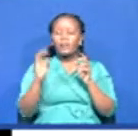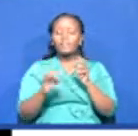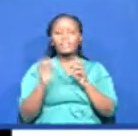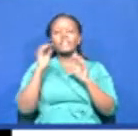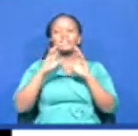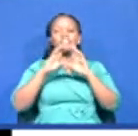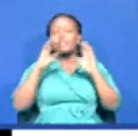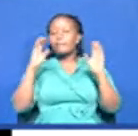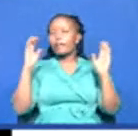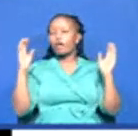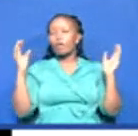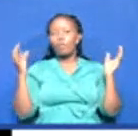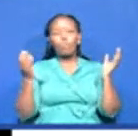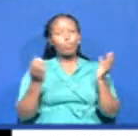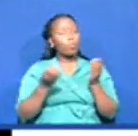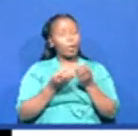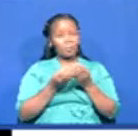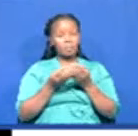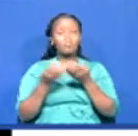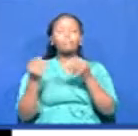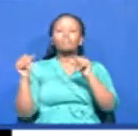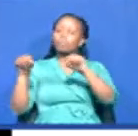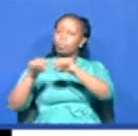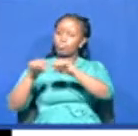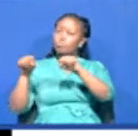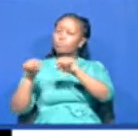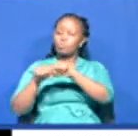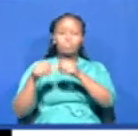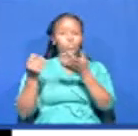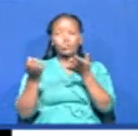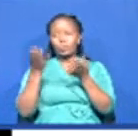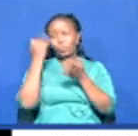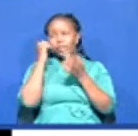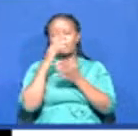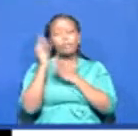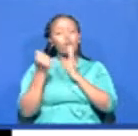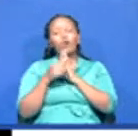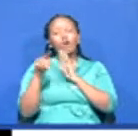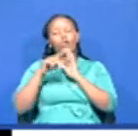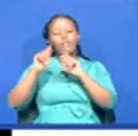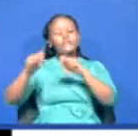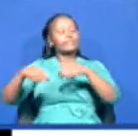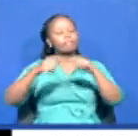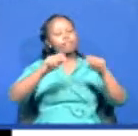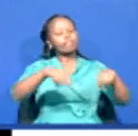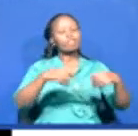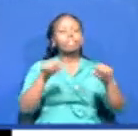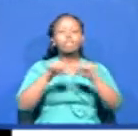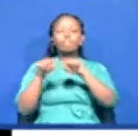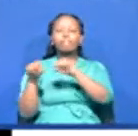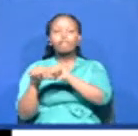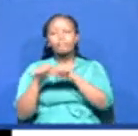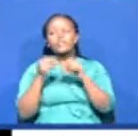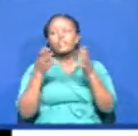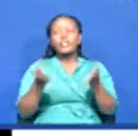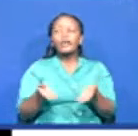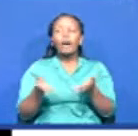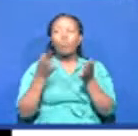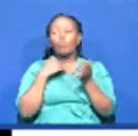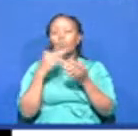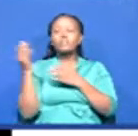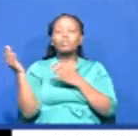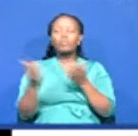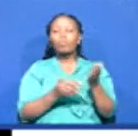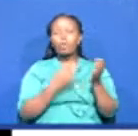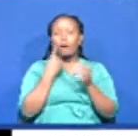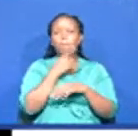world. Shoes. Because we all wear shoes, right? And so, ladies and gentlemen, without further ado, help me to welcome